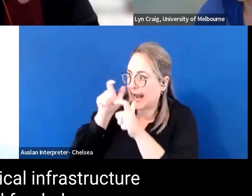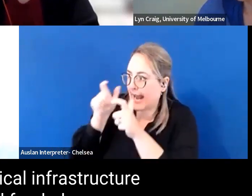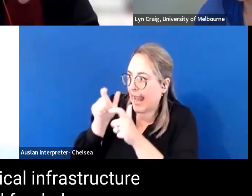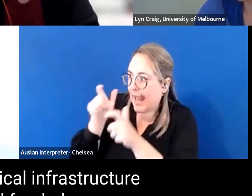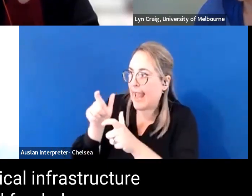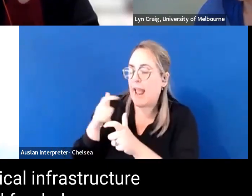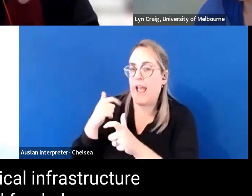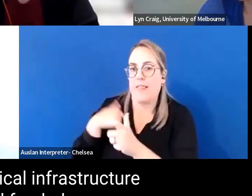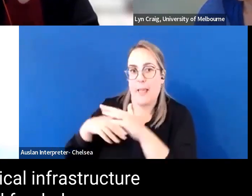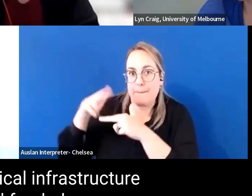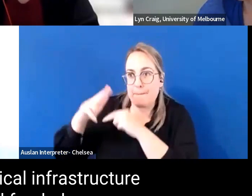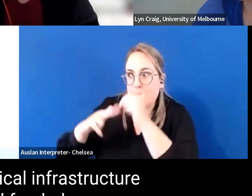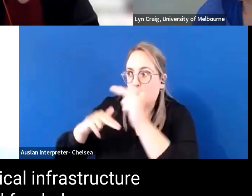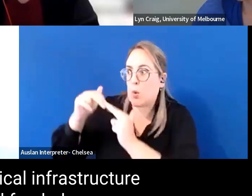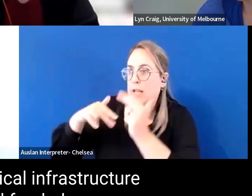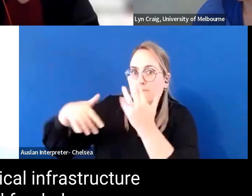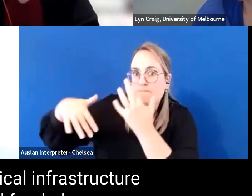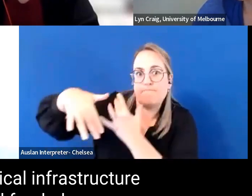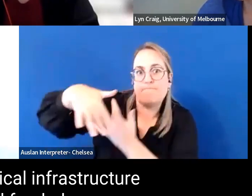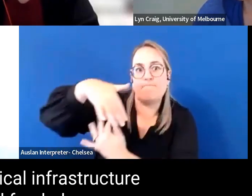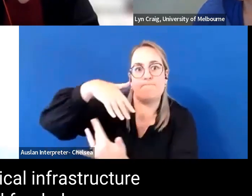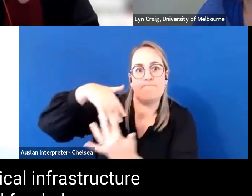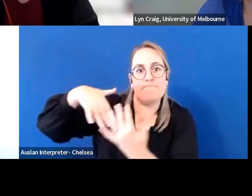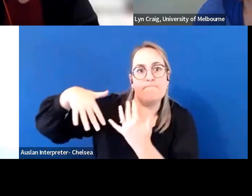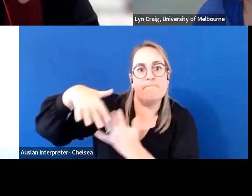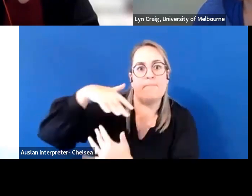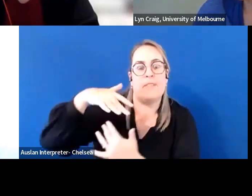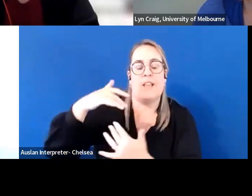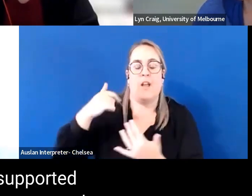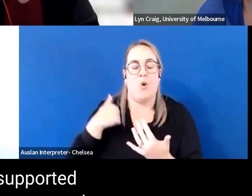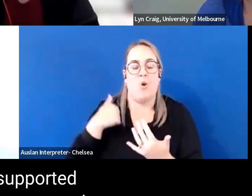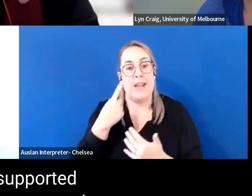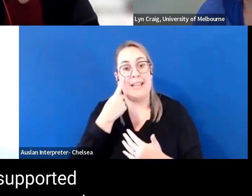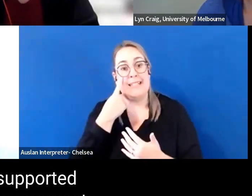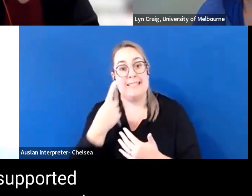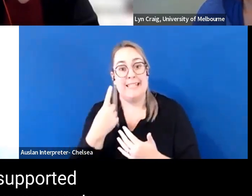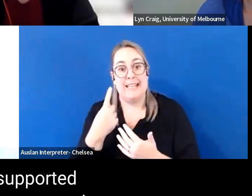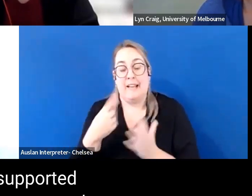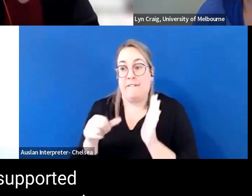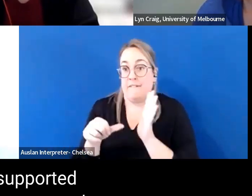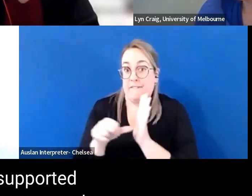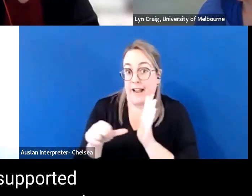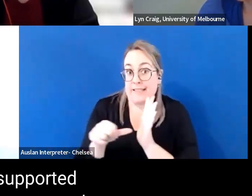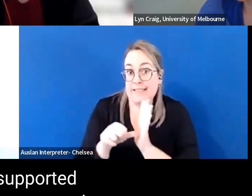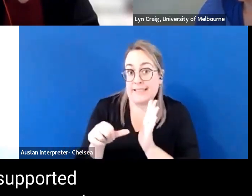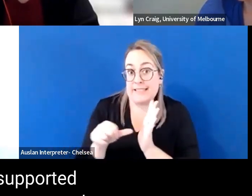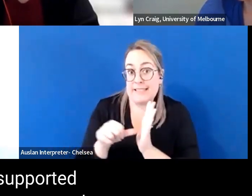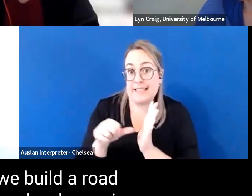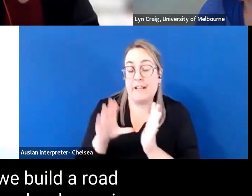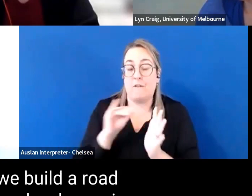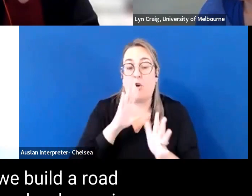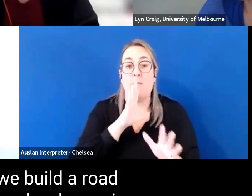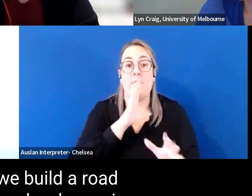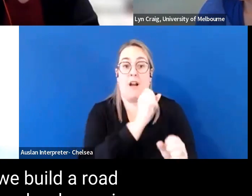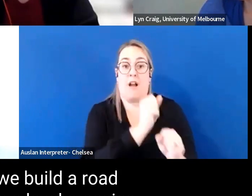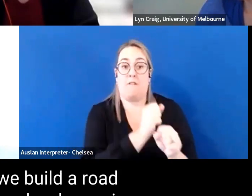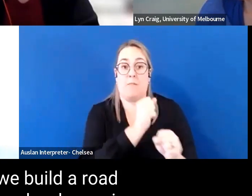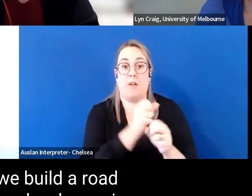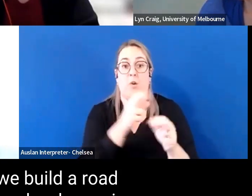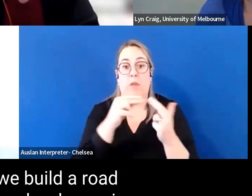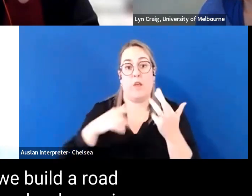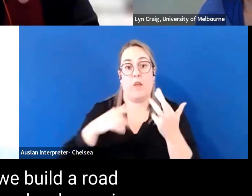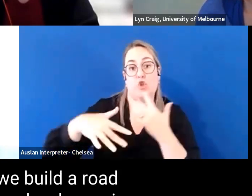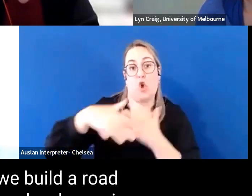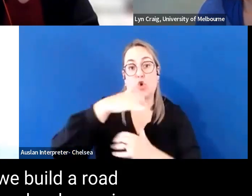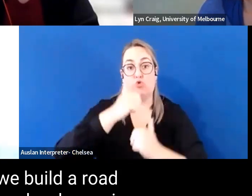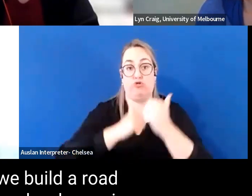see physical infrastructure well-funded and supported by our governments. So when we build a